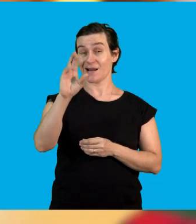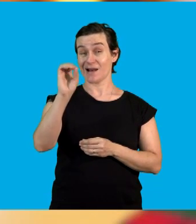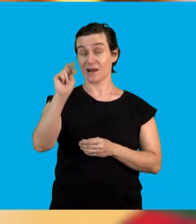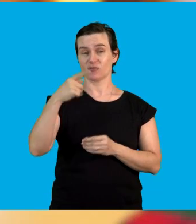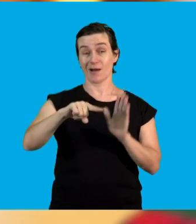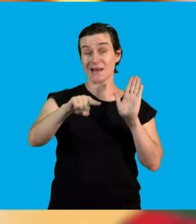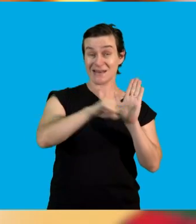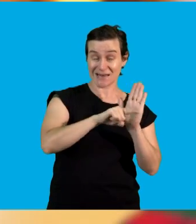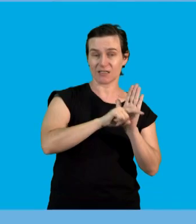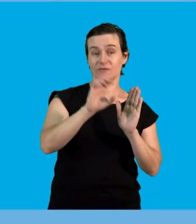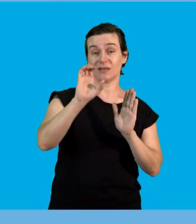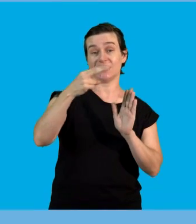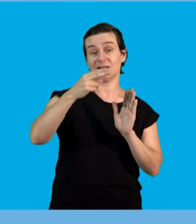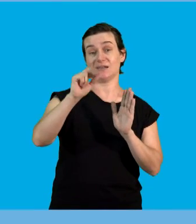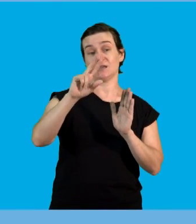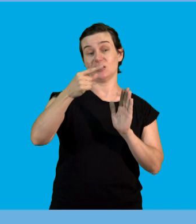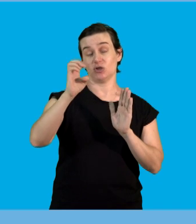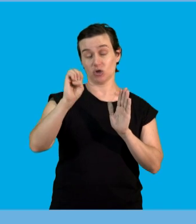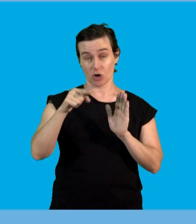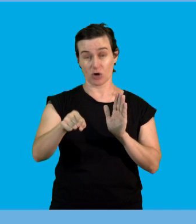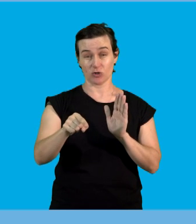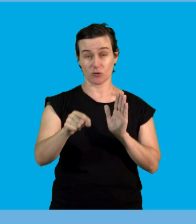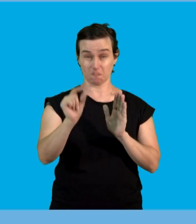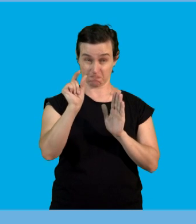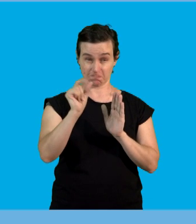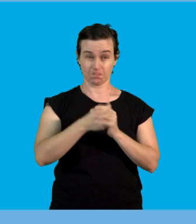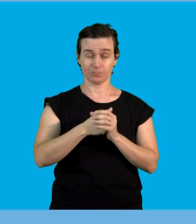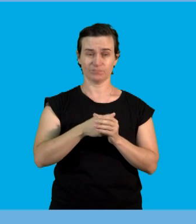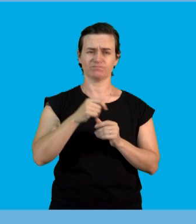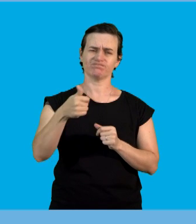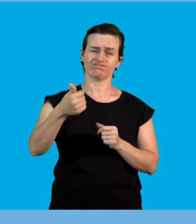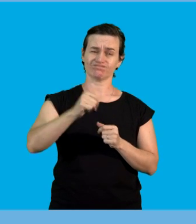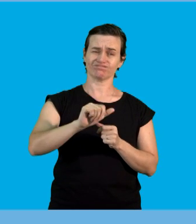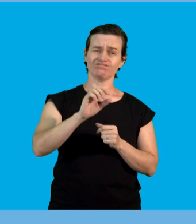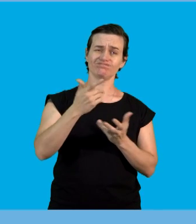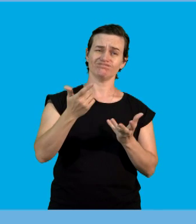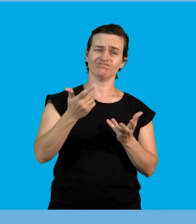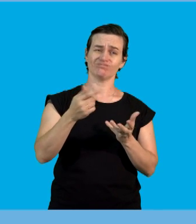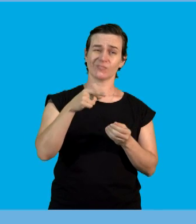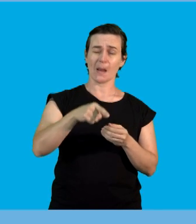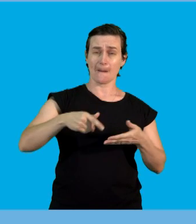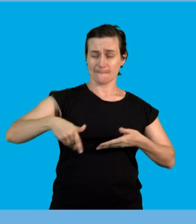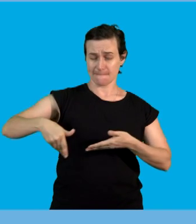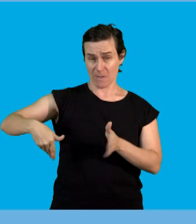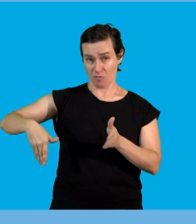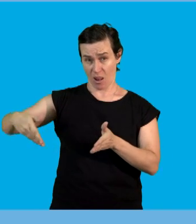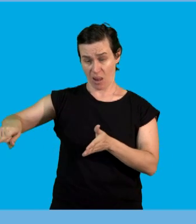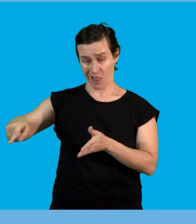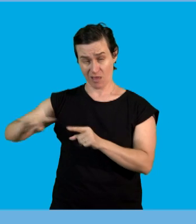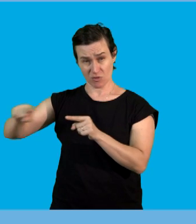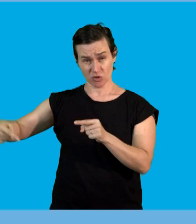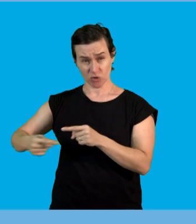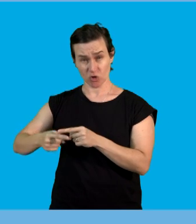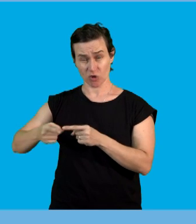charged subatomic particle, and then the parallel circuit, that's now the type of circuit that provides more than one pathway